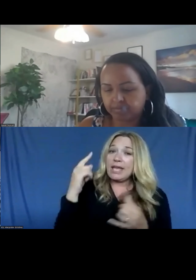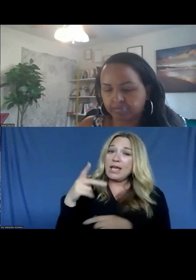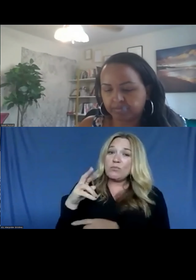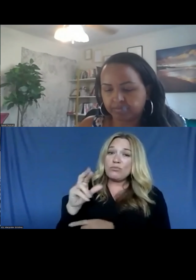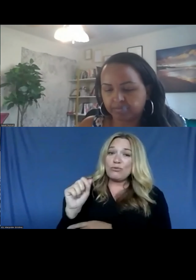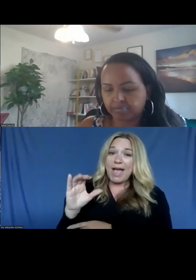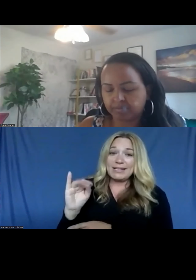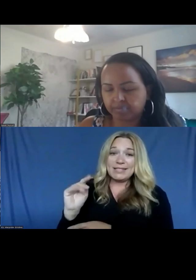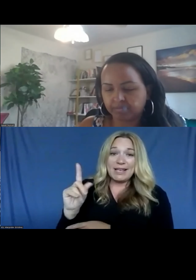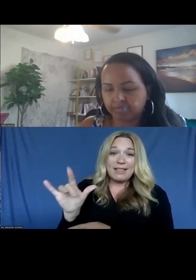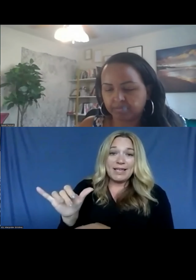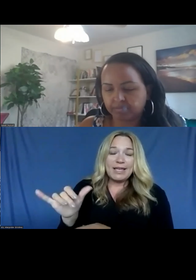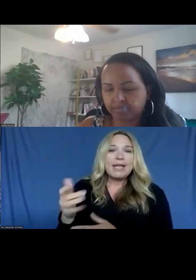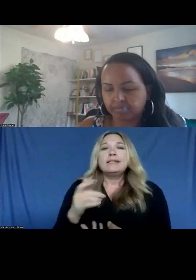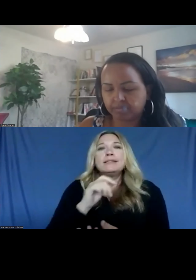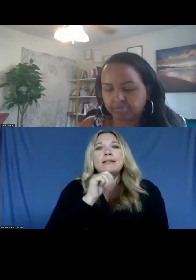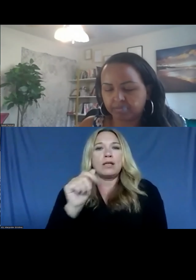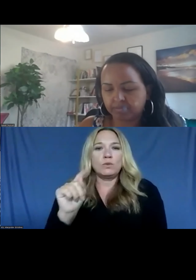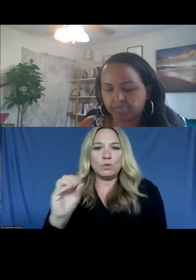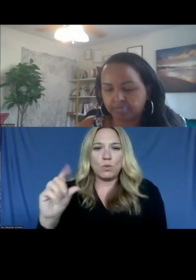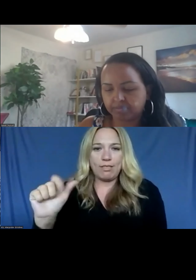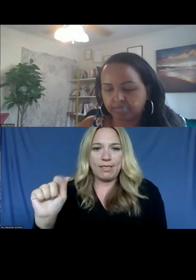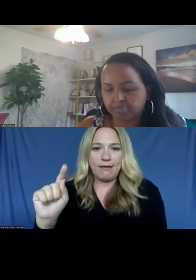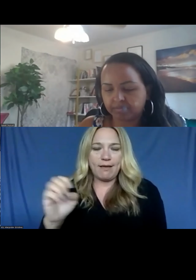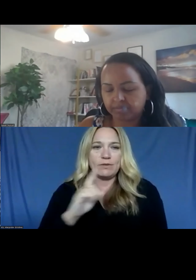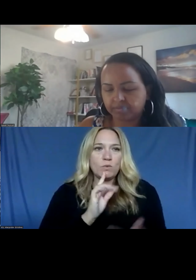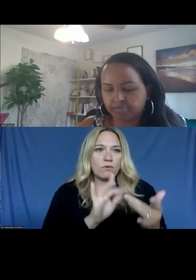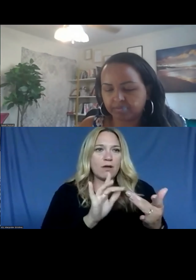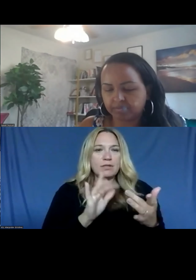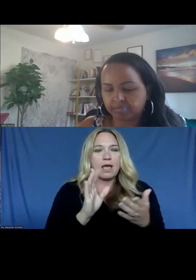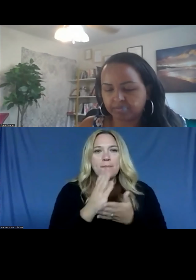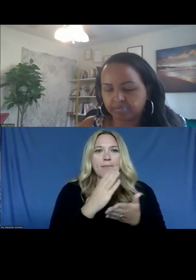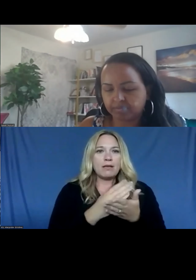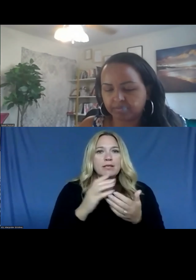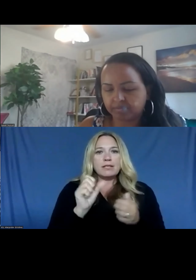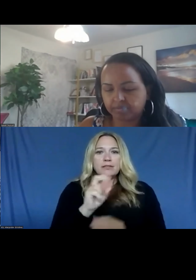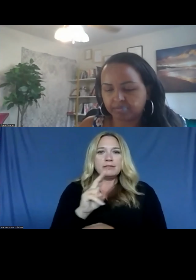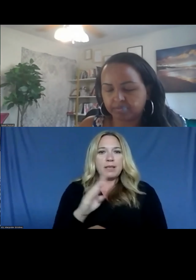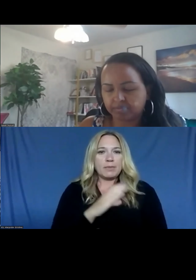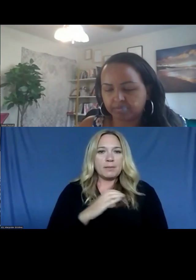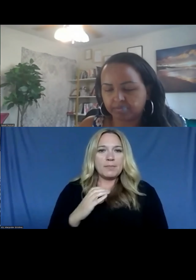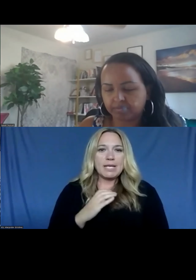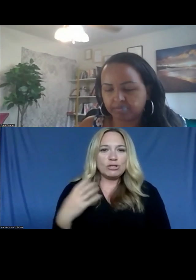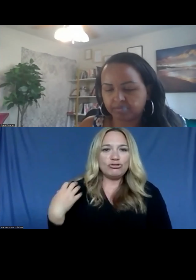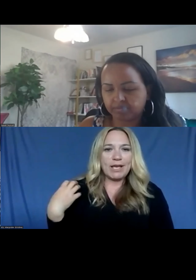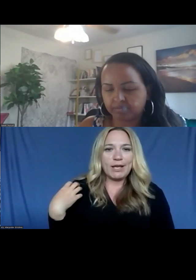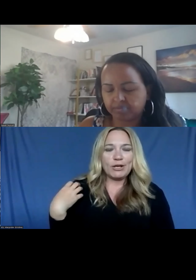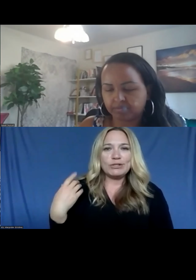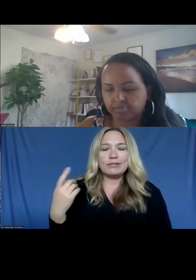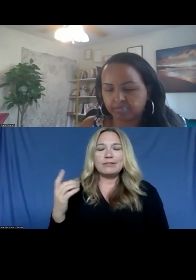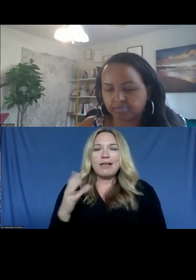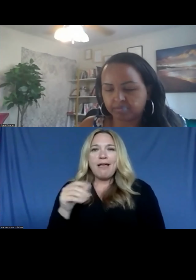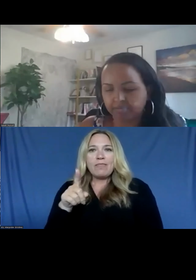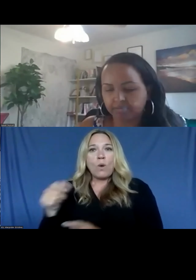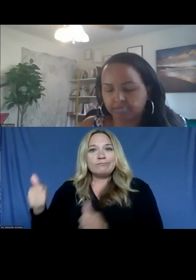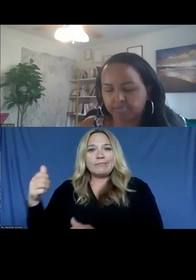late to do what you can to reach out to the budget subcommittee chairs, the budget chairs, send your letters in, do your best to meet